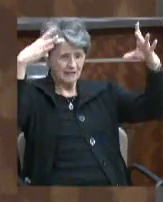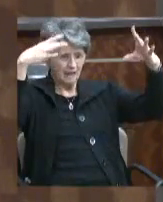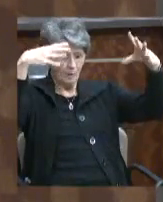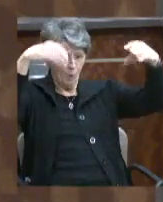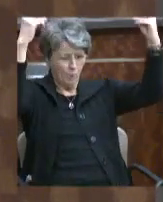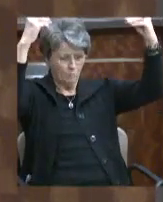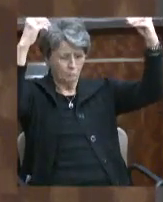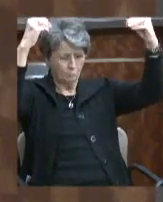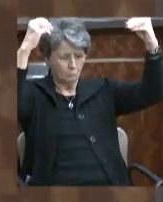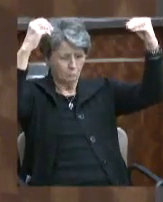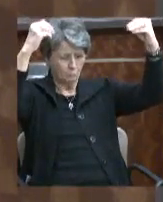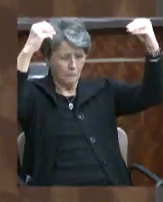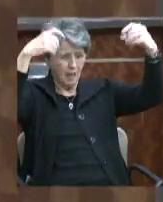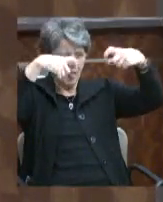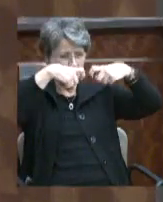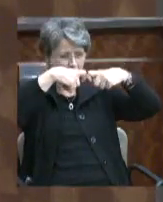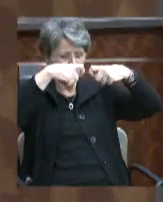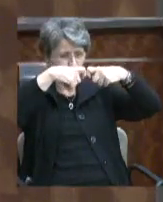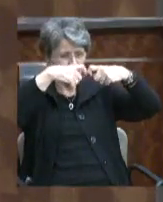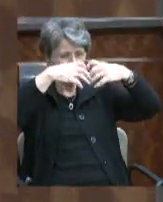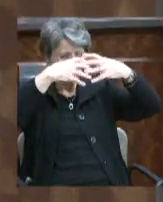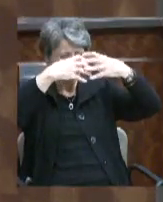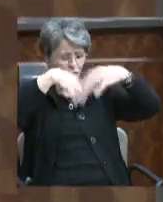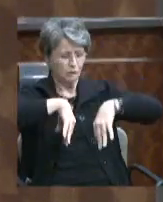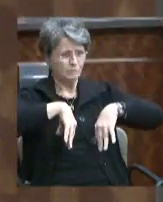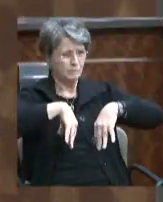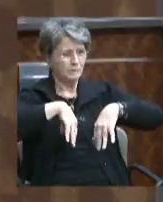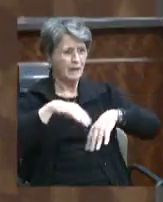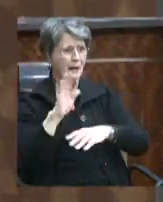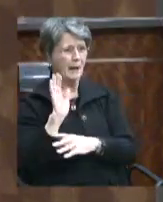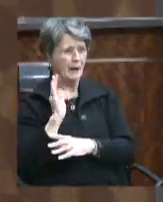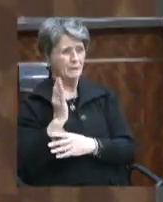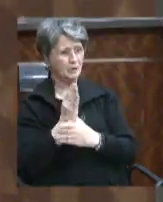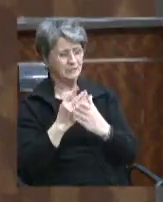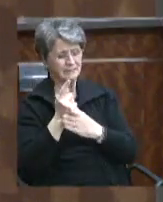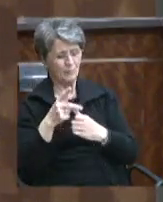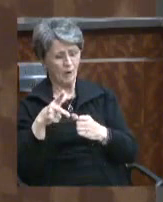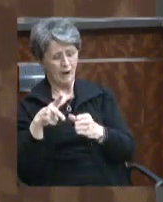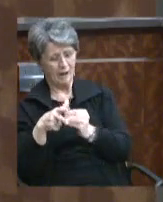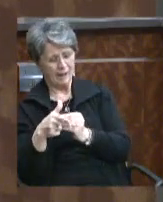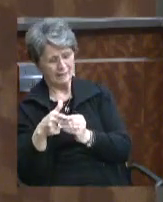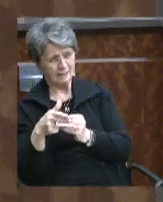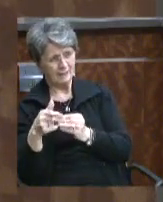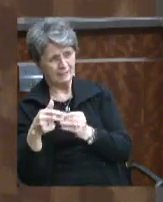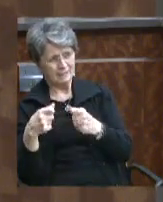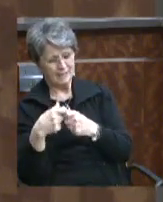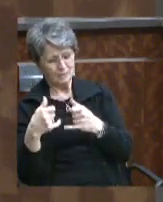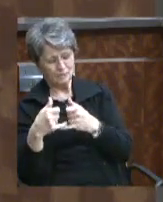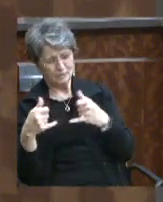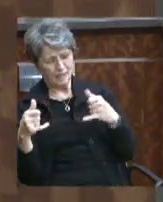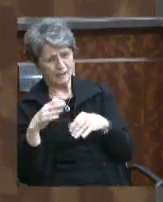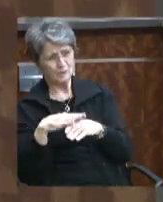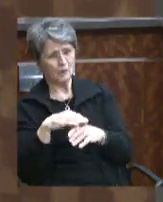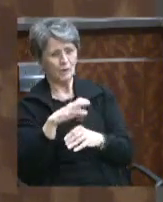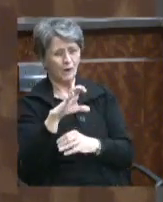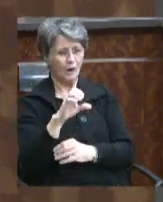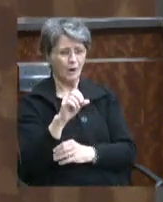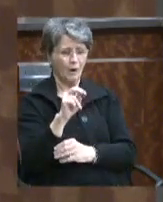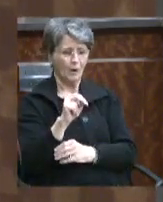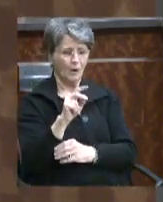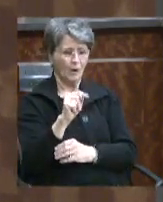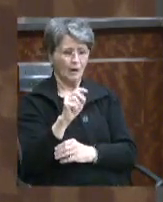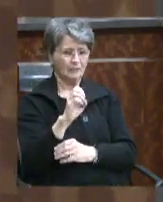power failure. Apparently they cut the line over on Conti Road, and that caused all kinds of problems in the